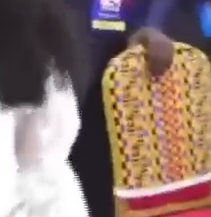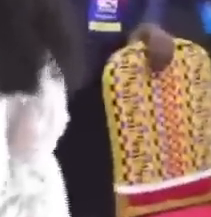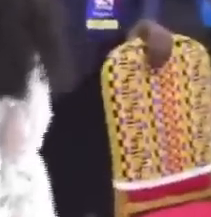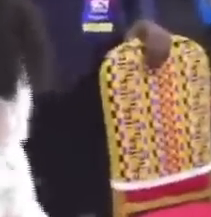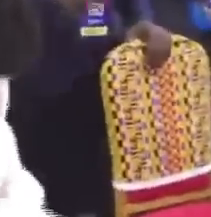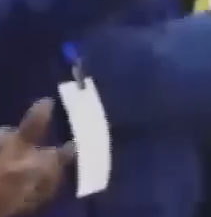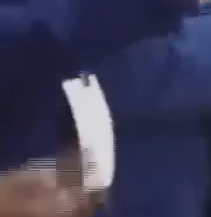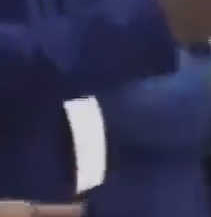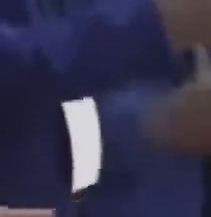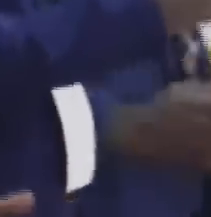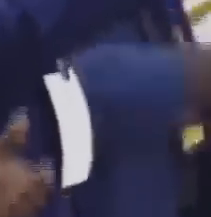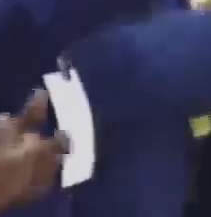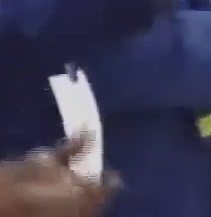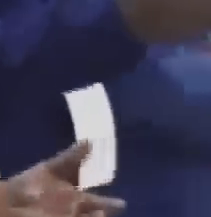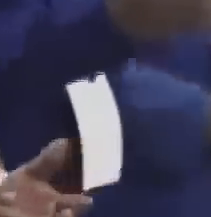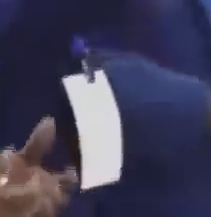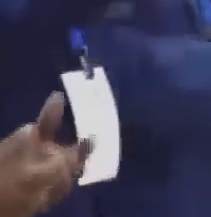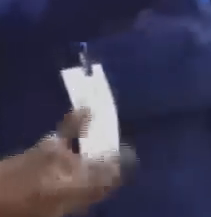You're not true.